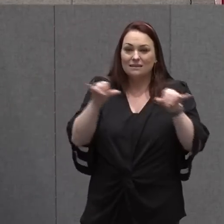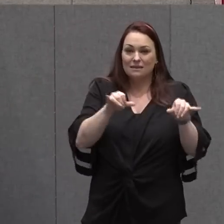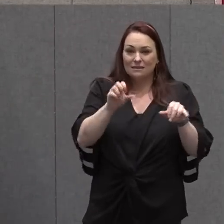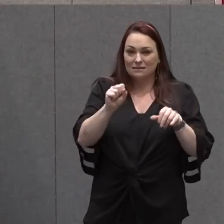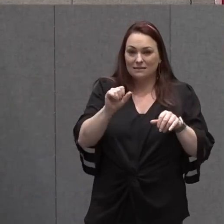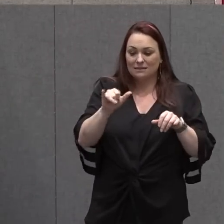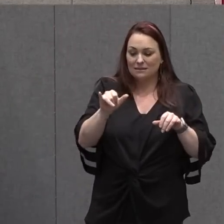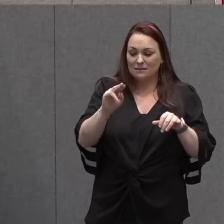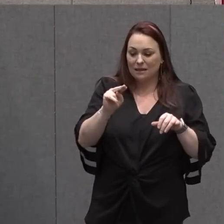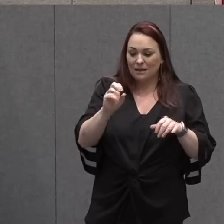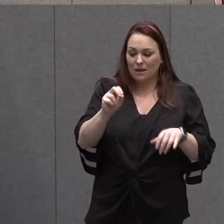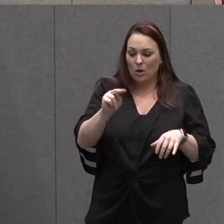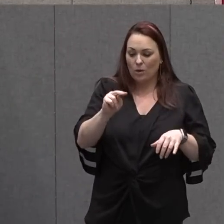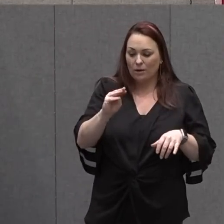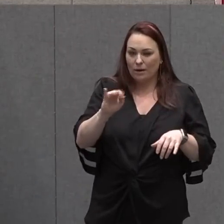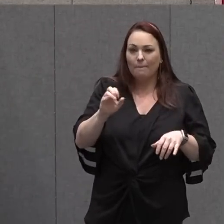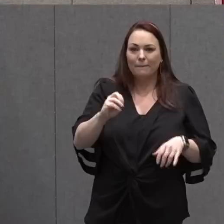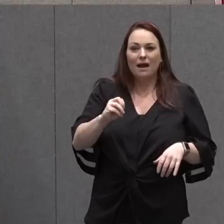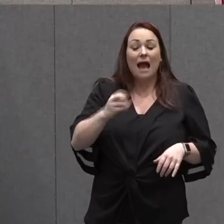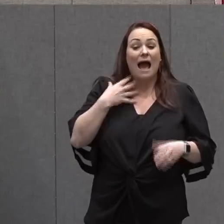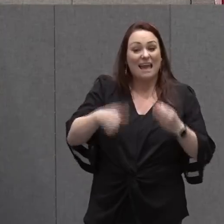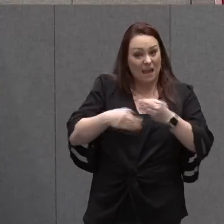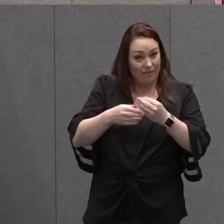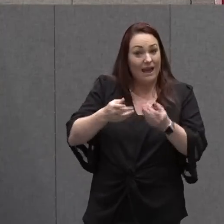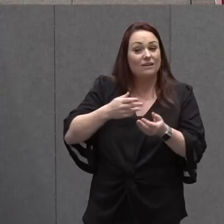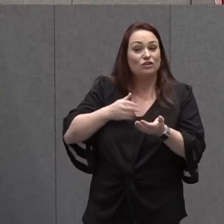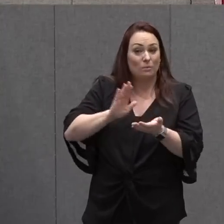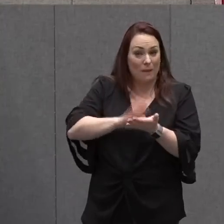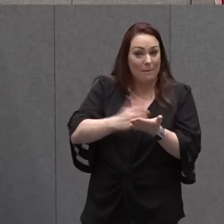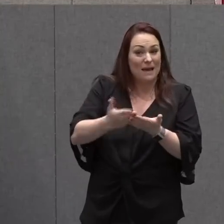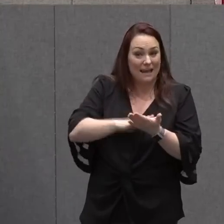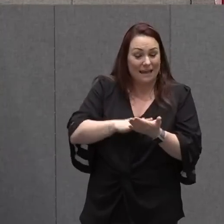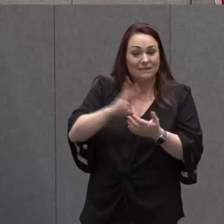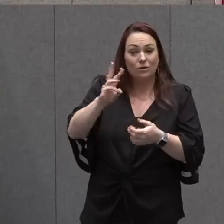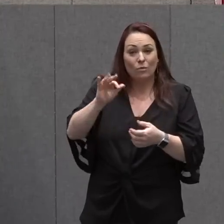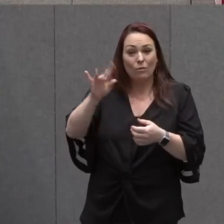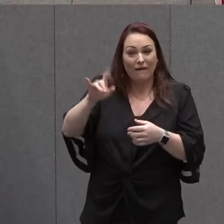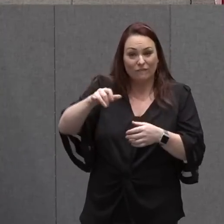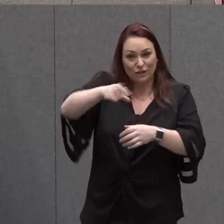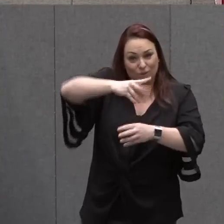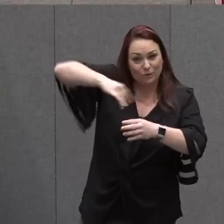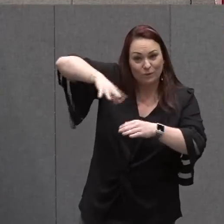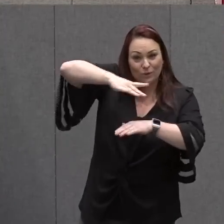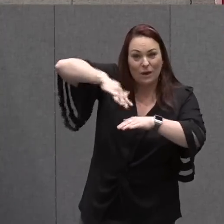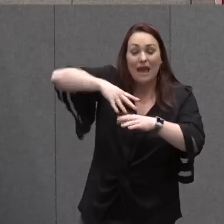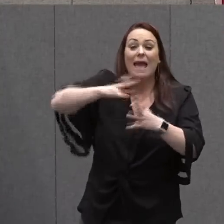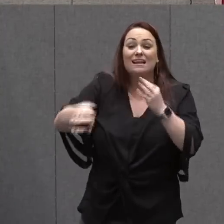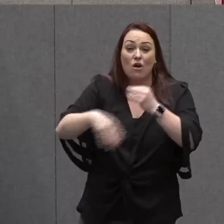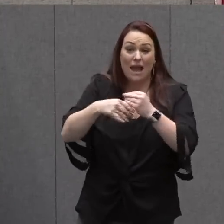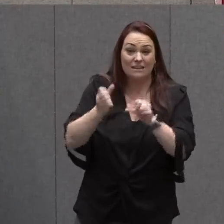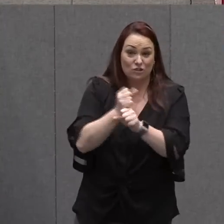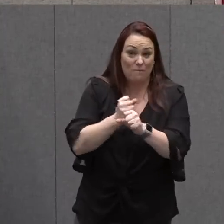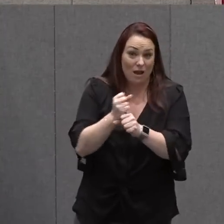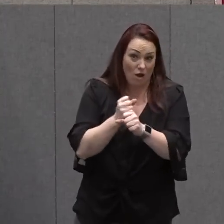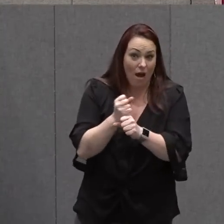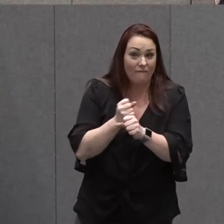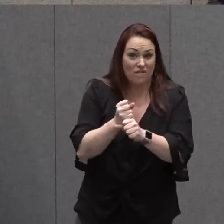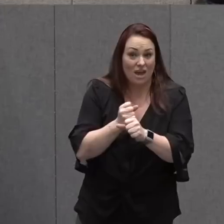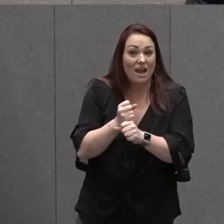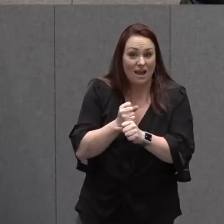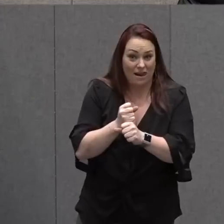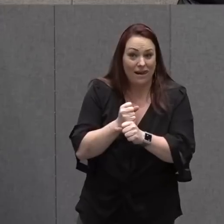Oh, yes, I put that on my pancakes and my waffles and in my coffee. Oh,